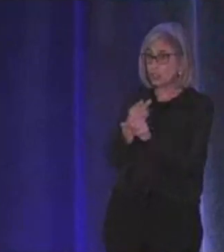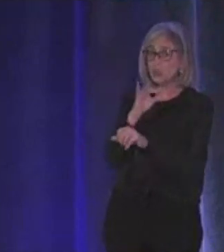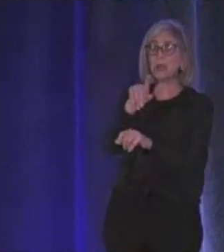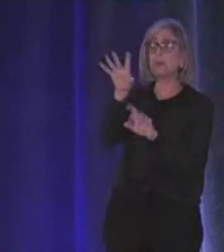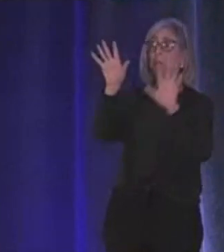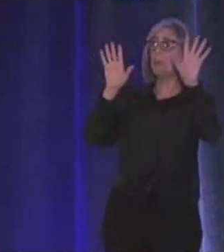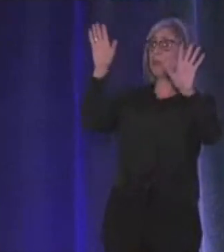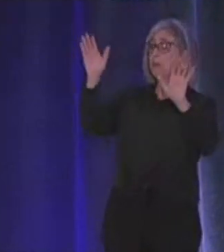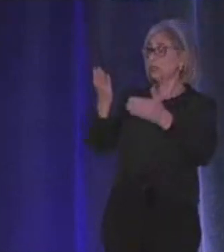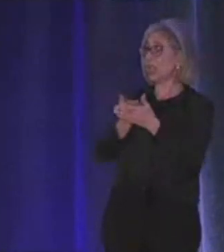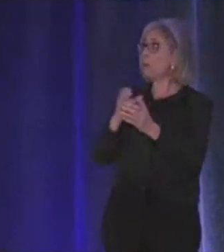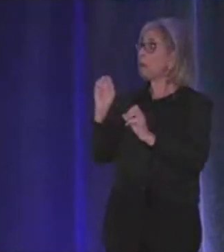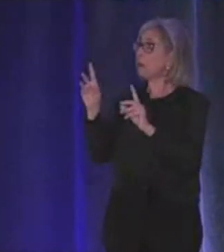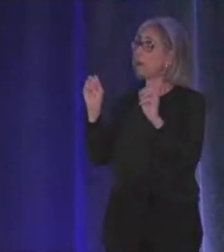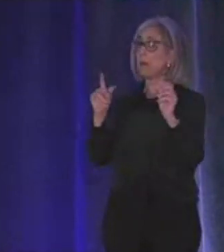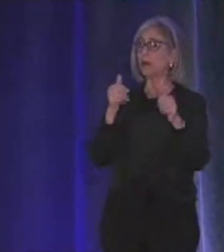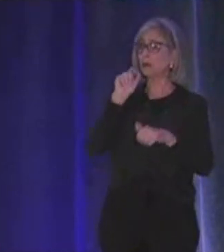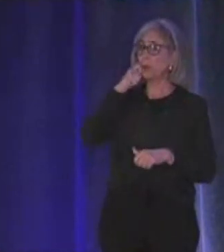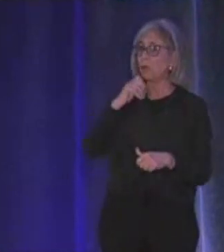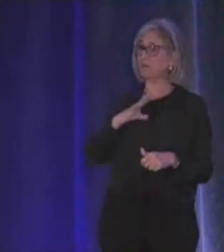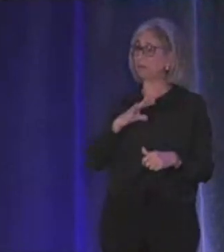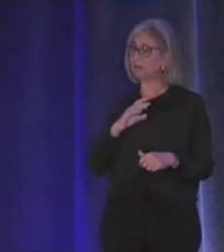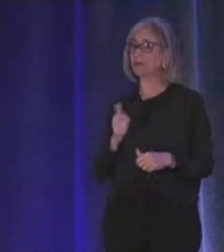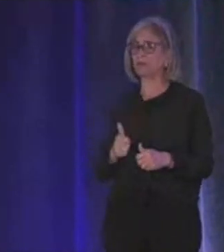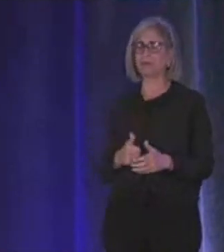Okay, cool.